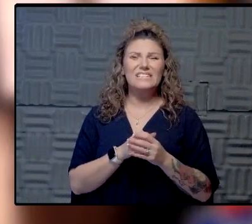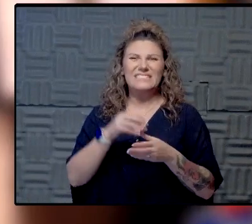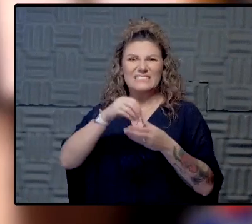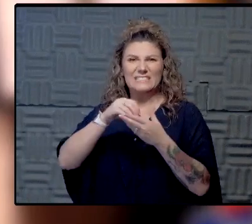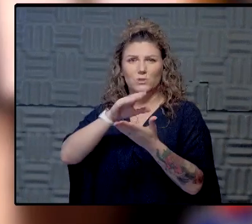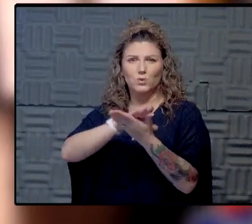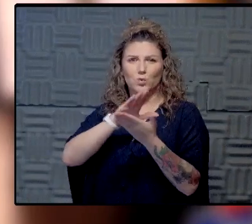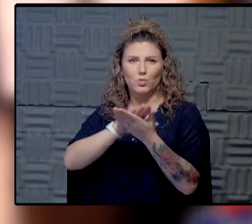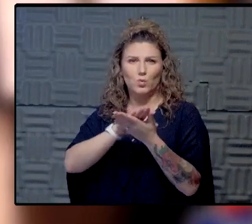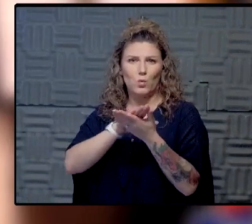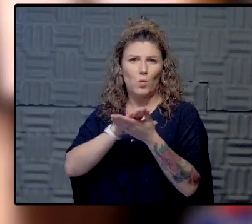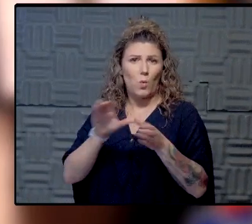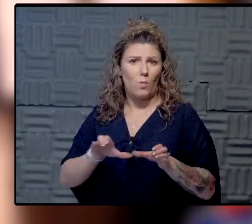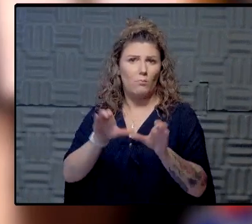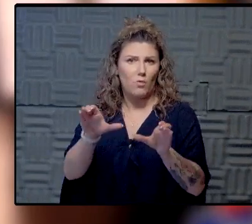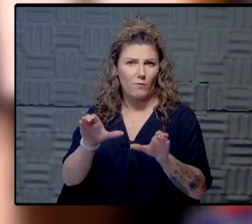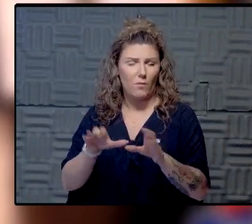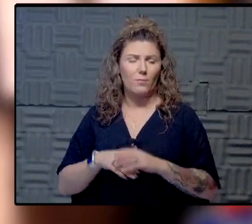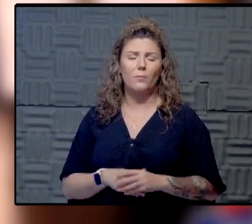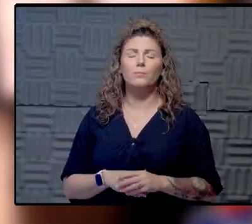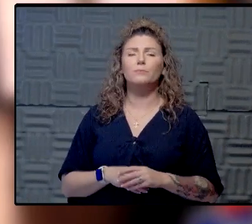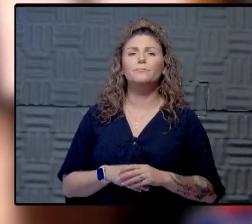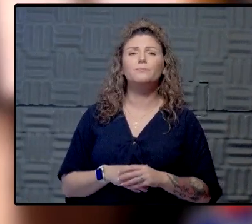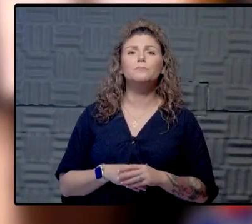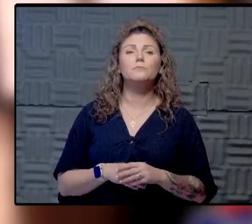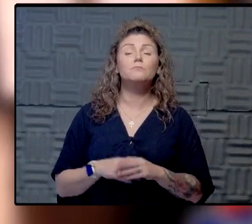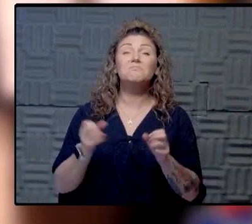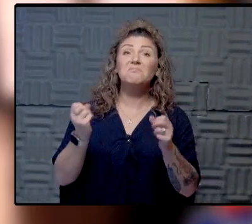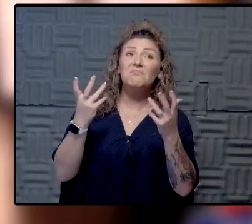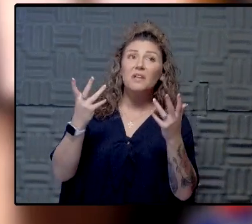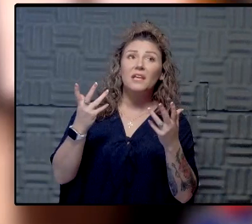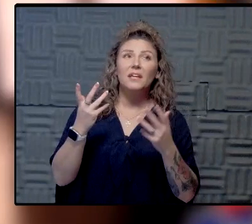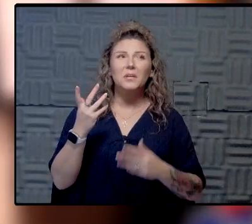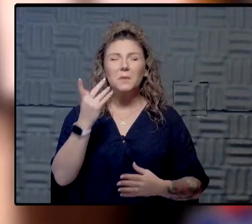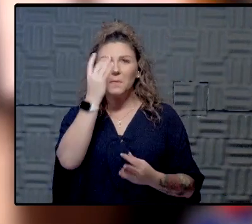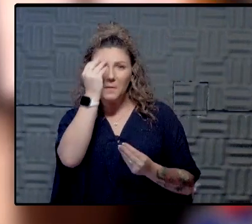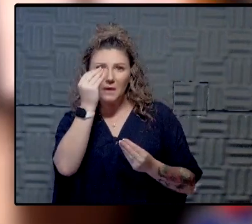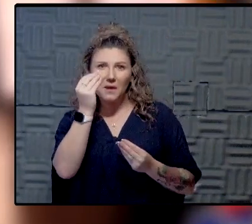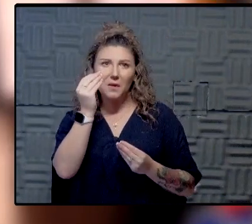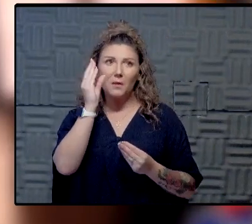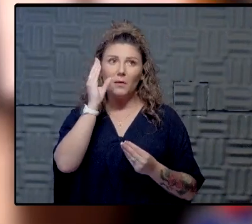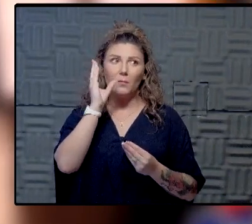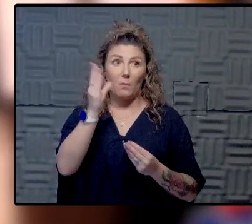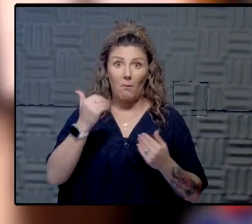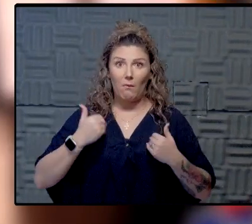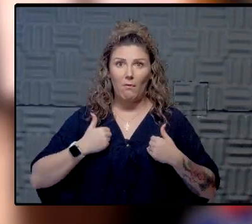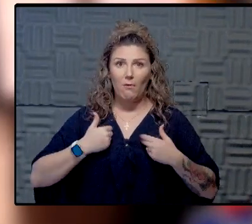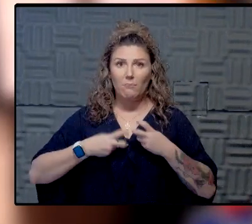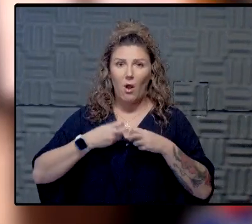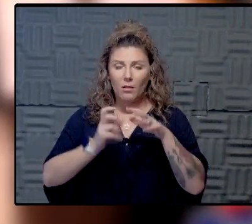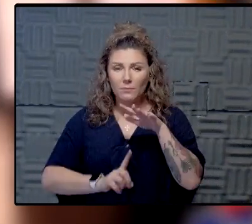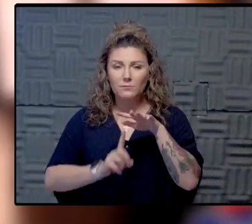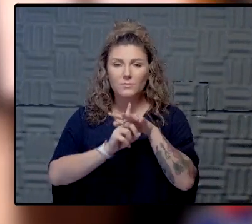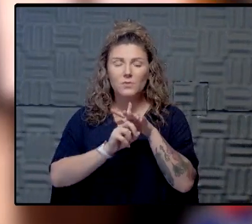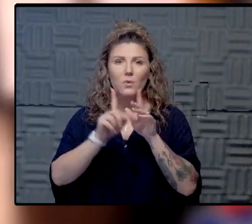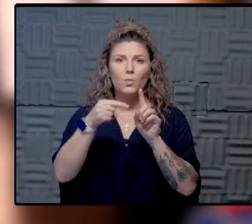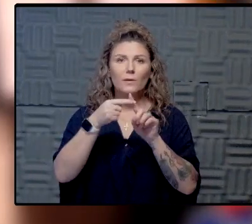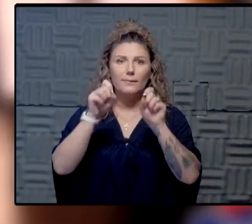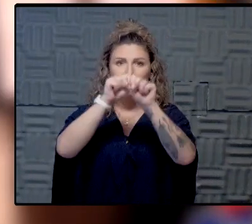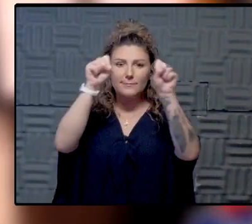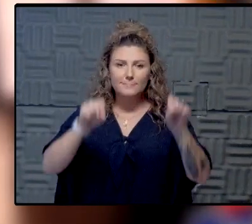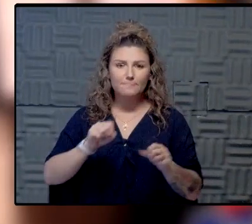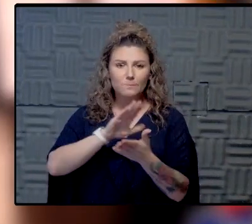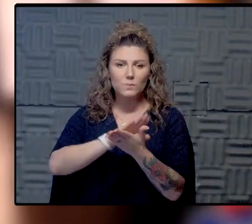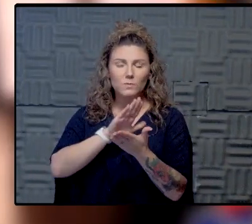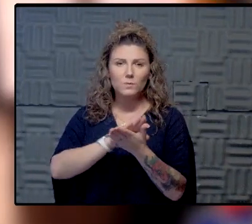performance. These many of them, you know, some maybe that you thought would have problems as the school systems had to pivot to